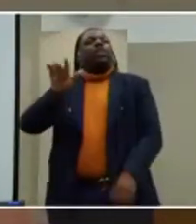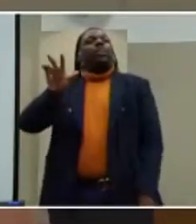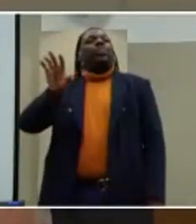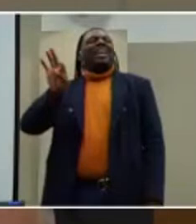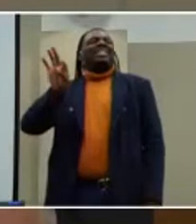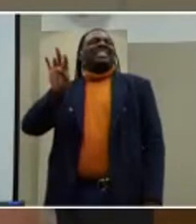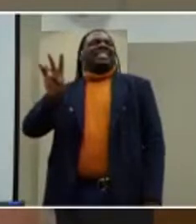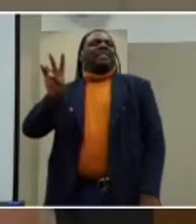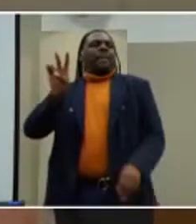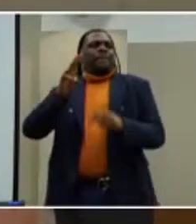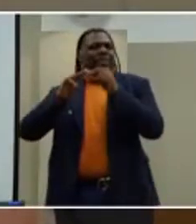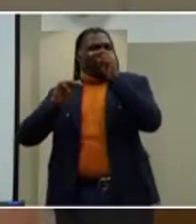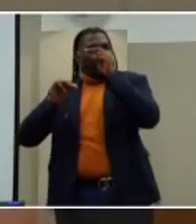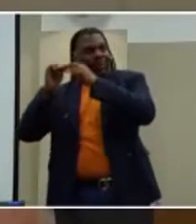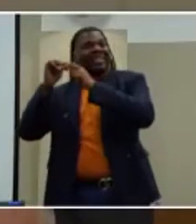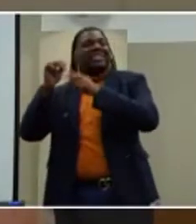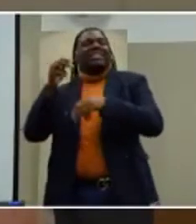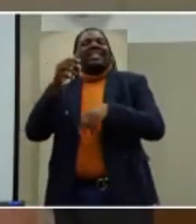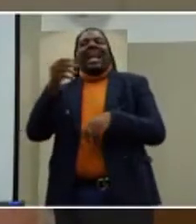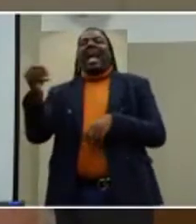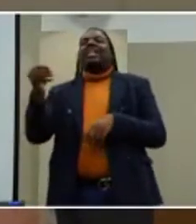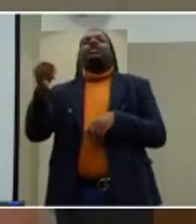8,397 buildings in more than